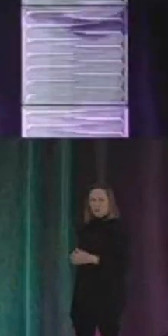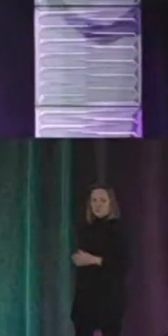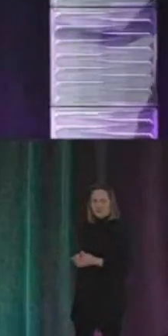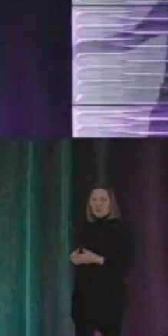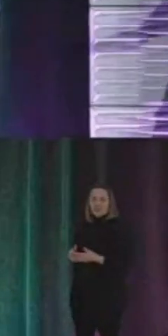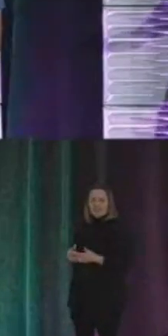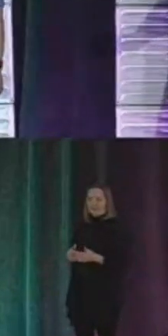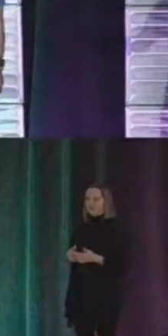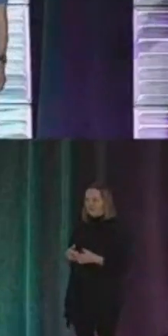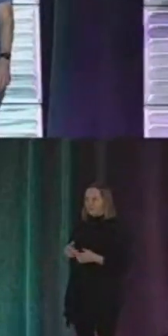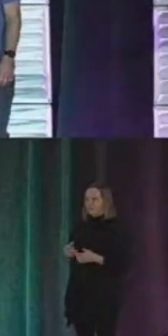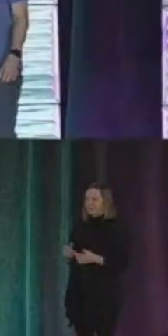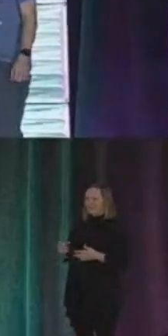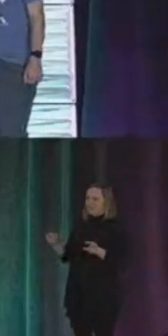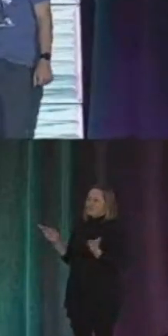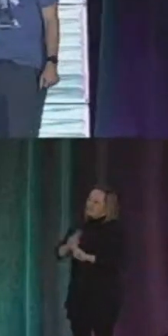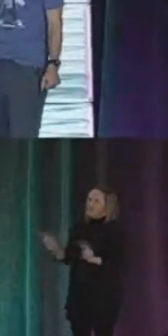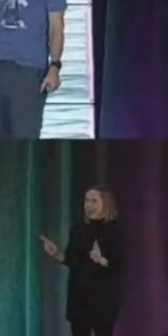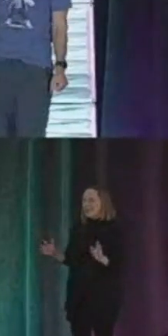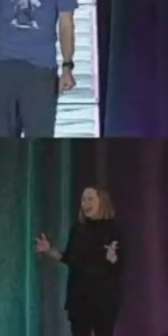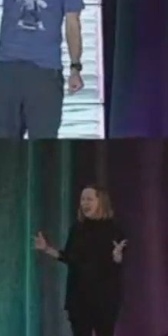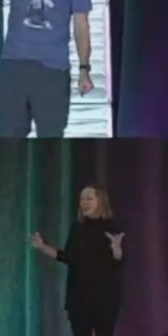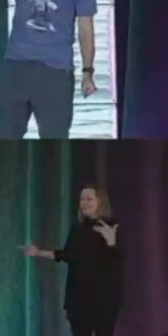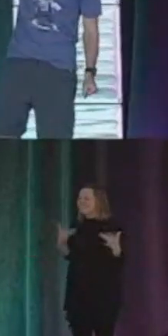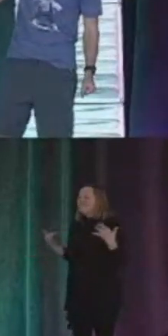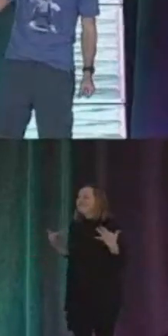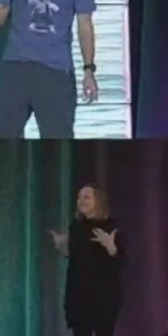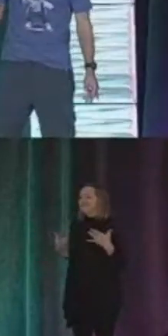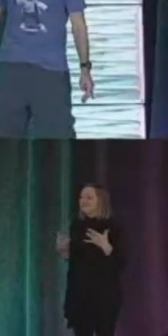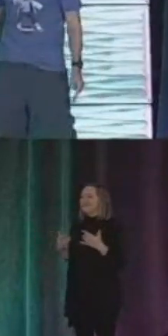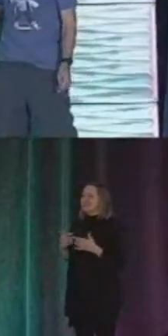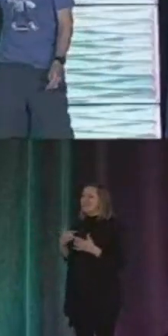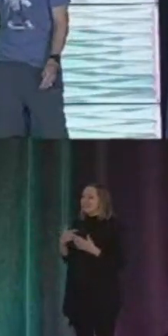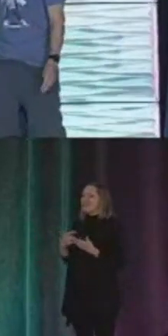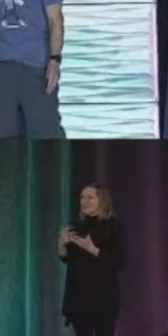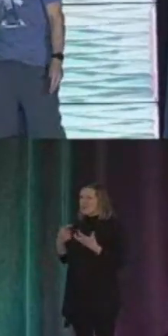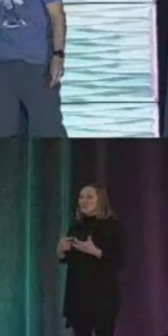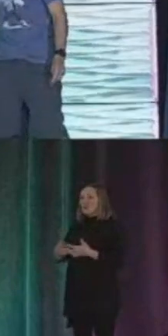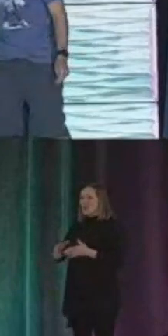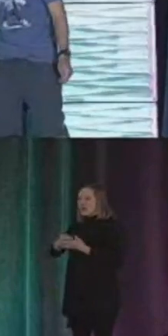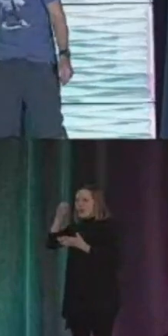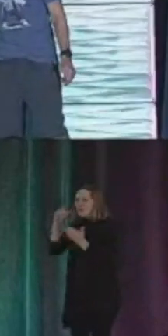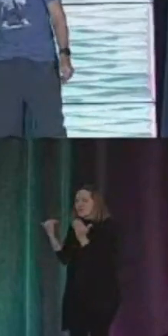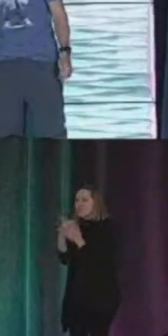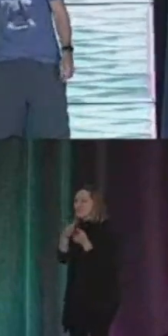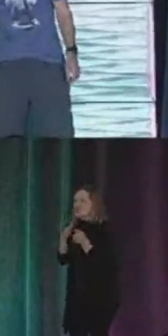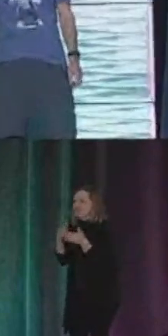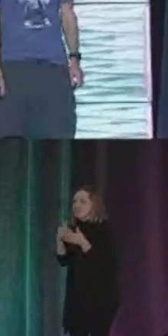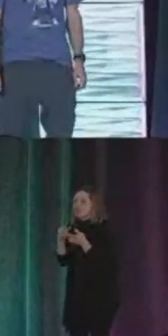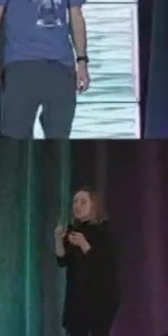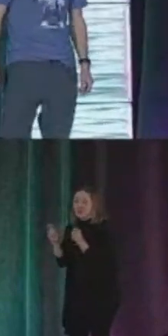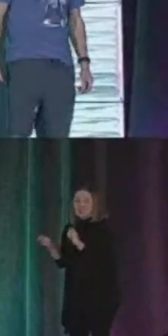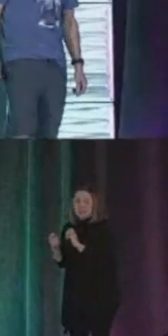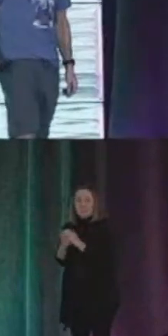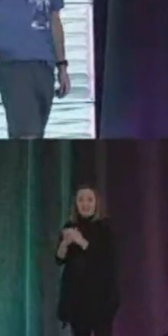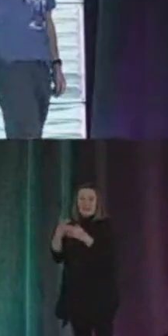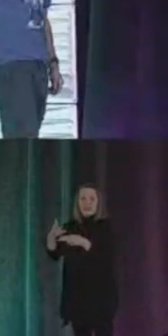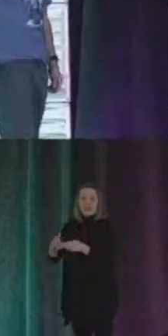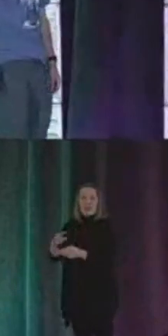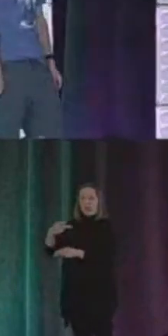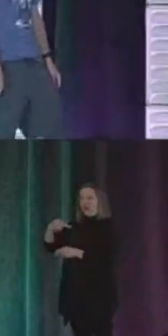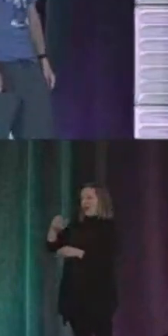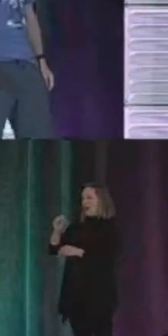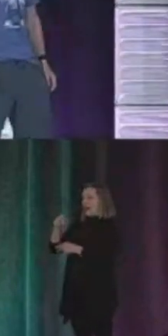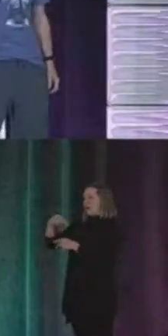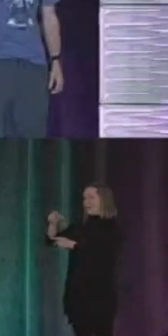you. Ready, excited for you all to hear about this next transition. And here it is. It's called the